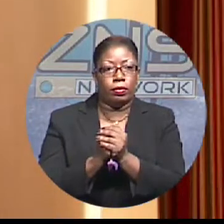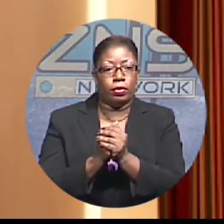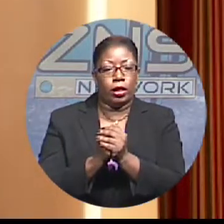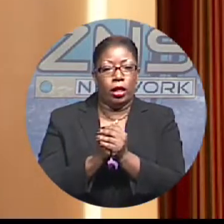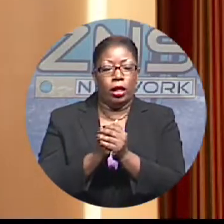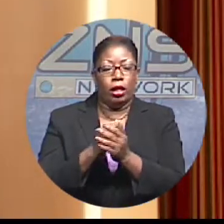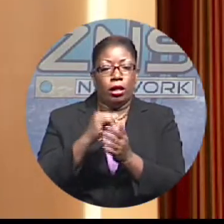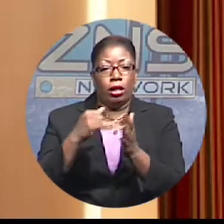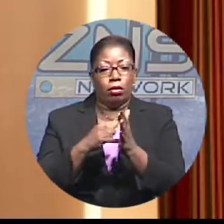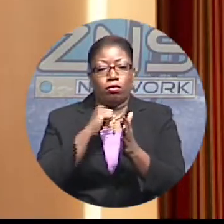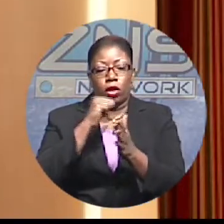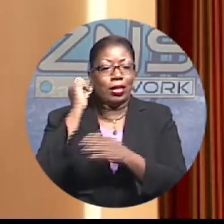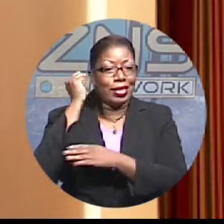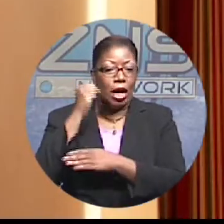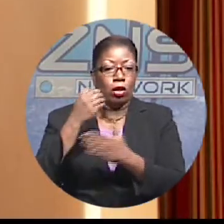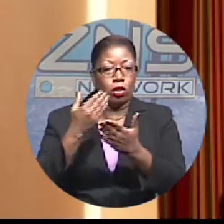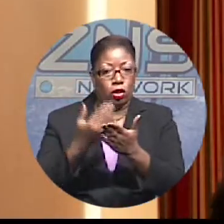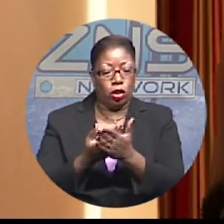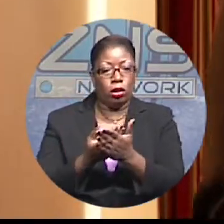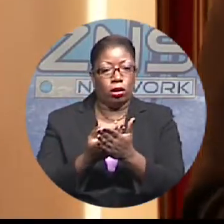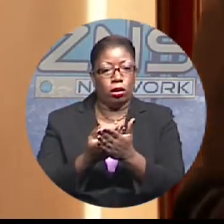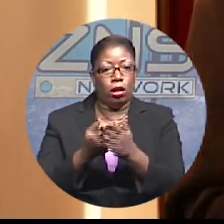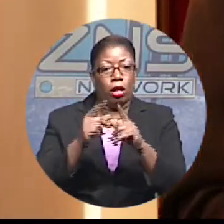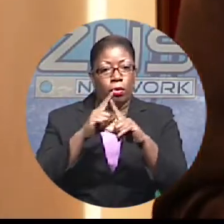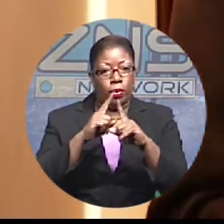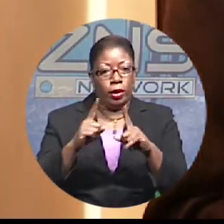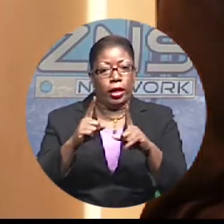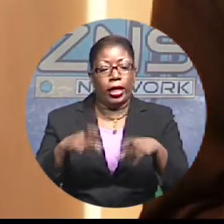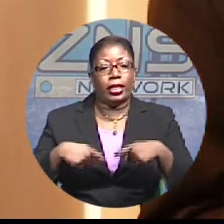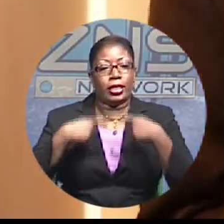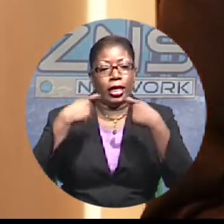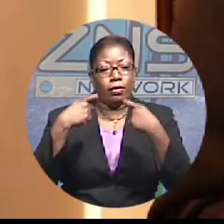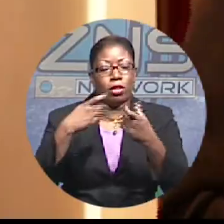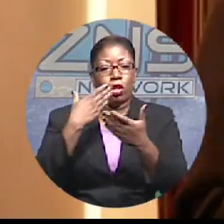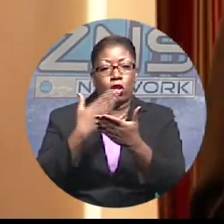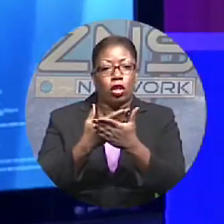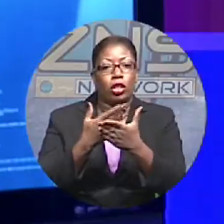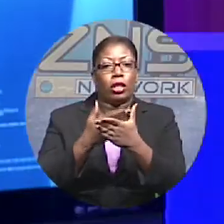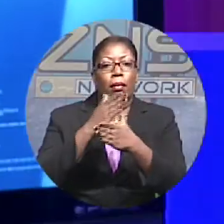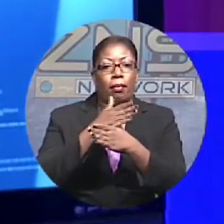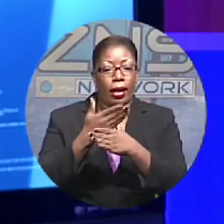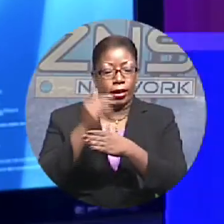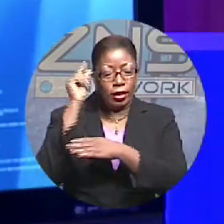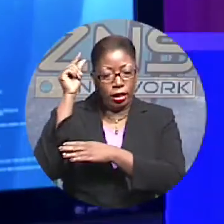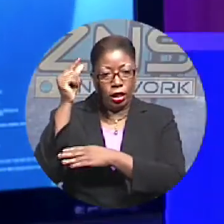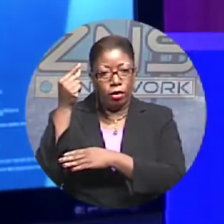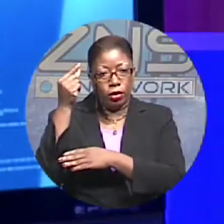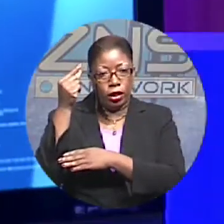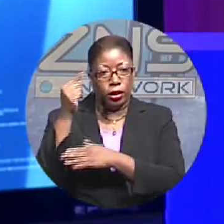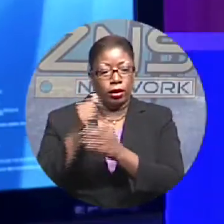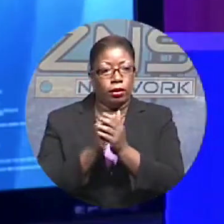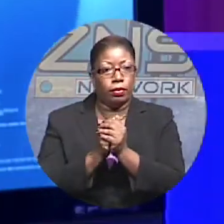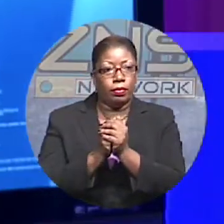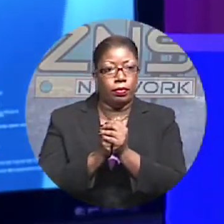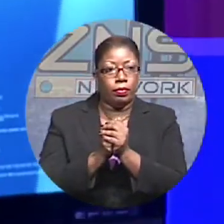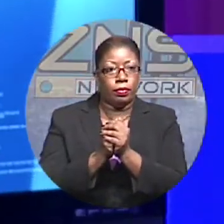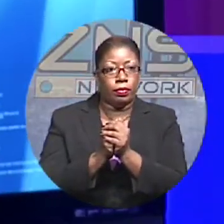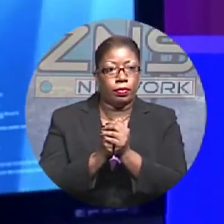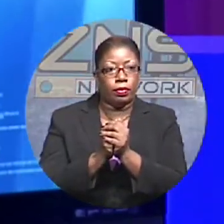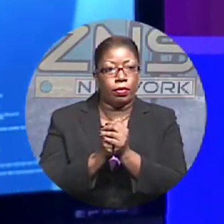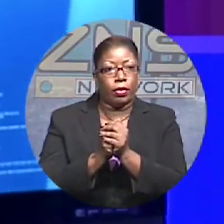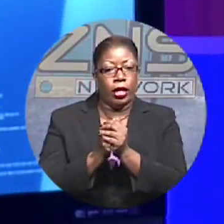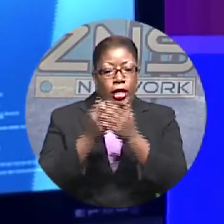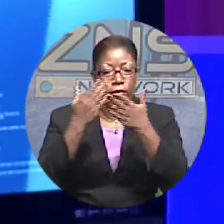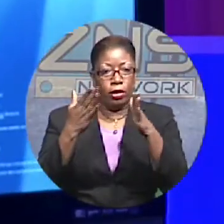or different from what we have today, but in my view, it lends itself to a greater balance in governance. The Council for Legal Education wrapped up its